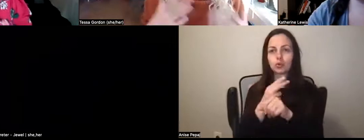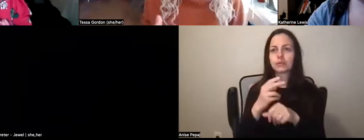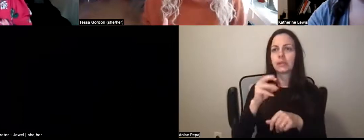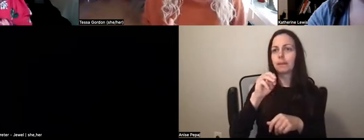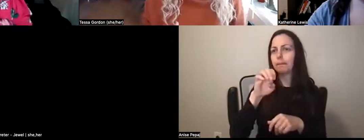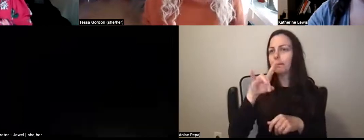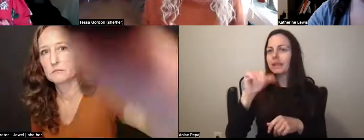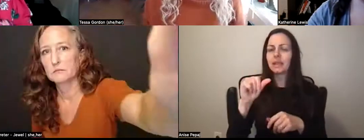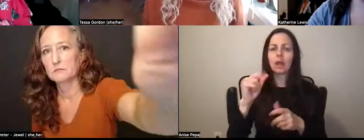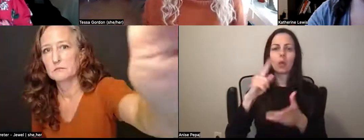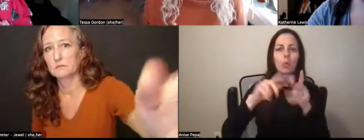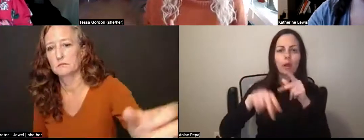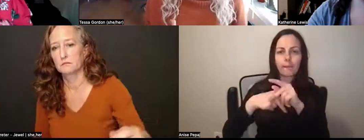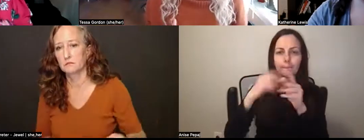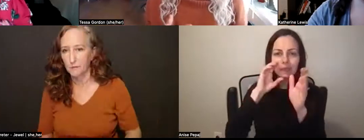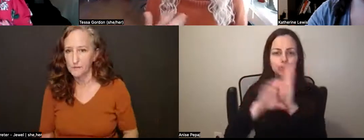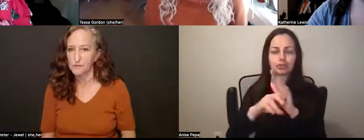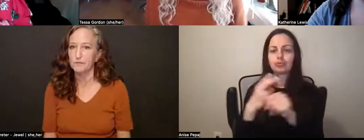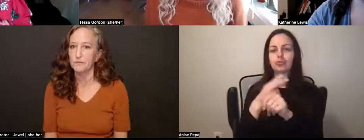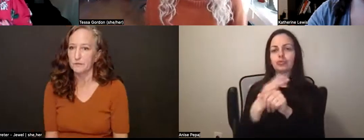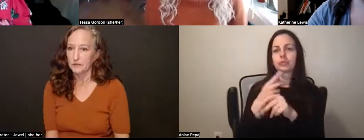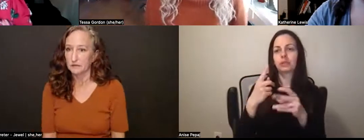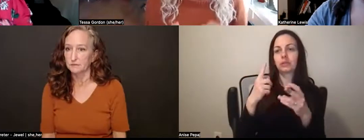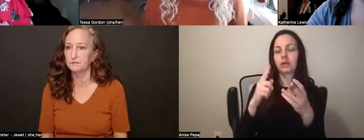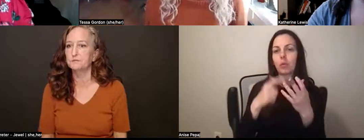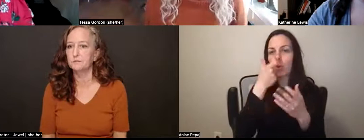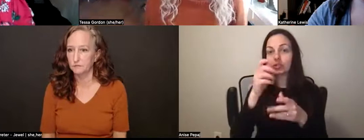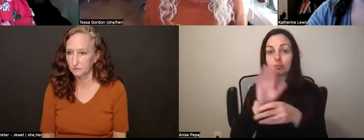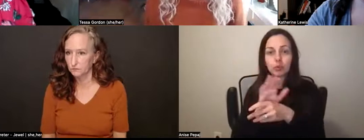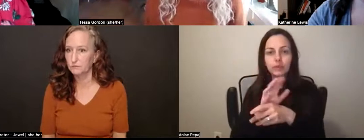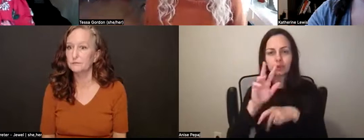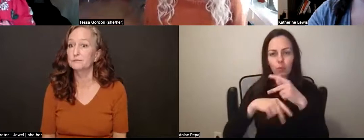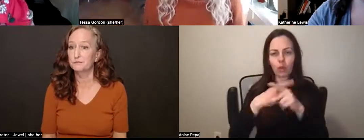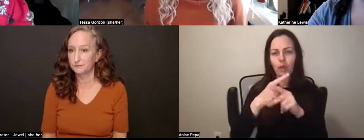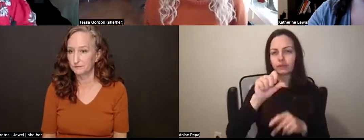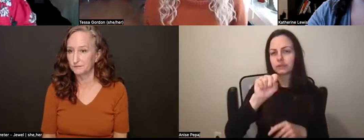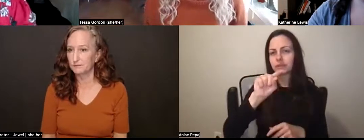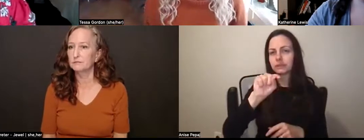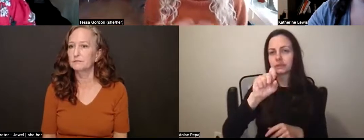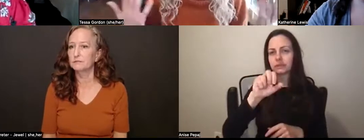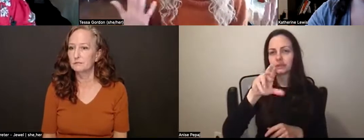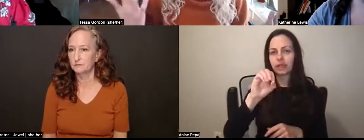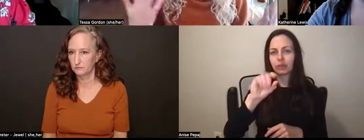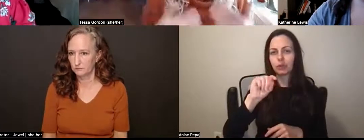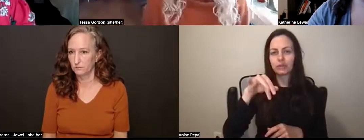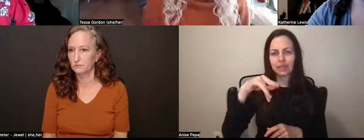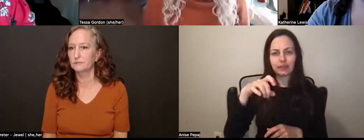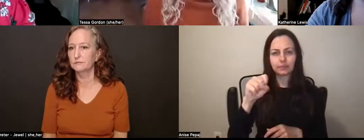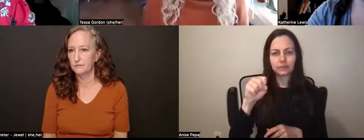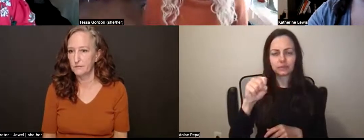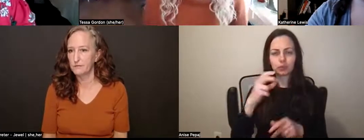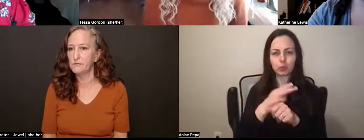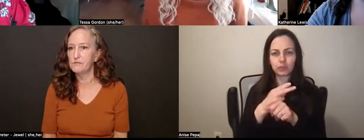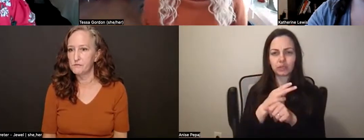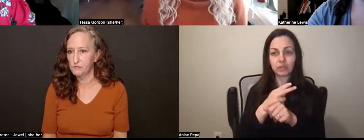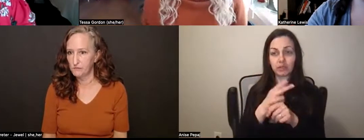graphic images are they using? Look at movies. What stereotypes are they perpetuating overtly and